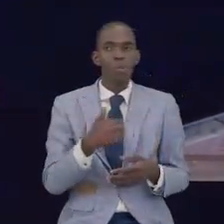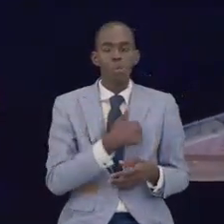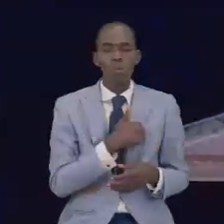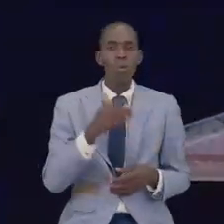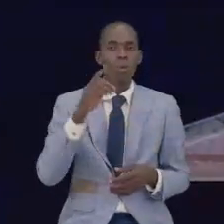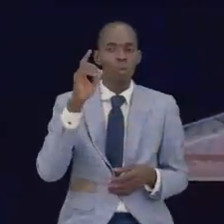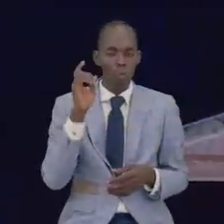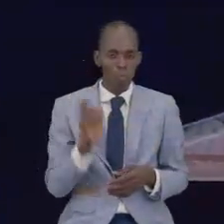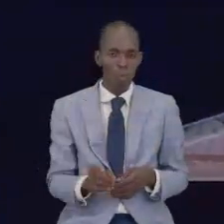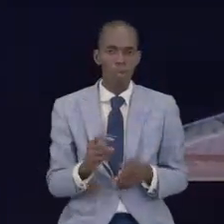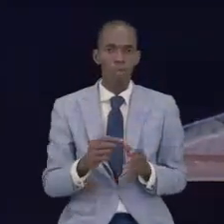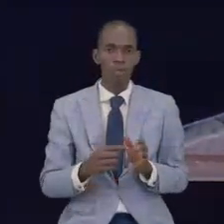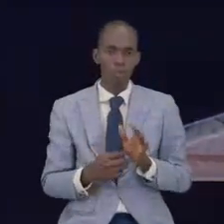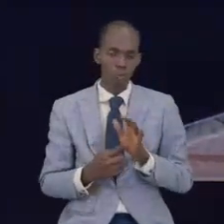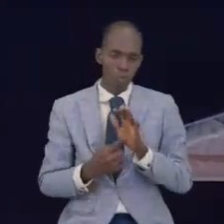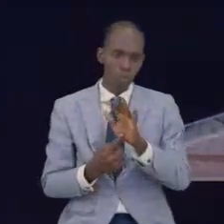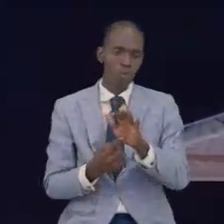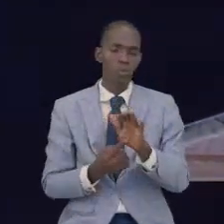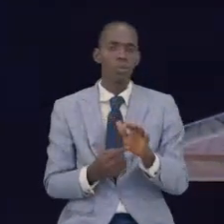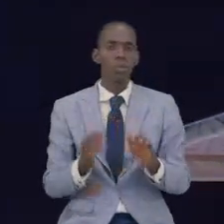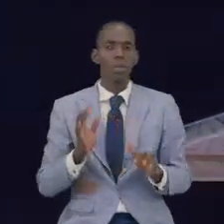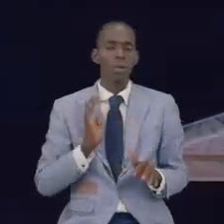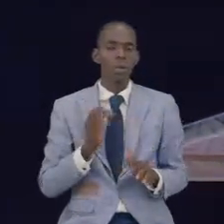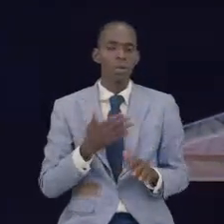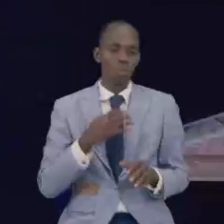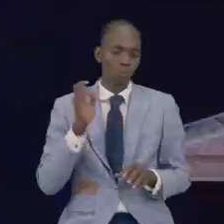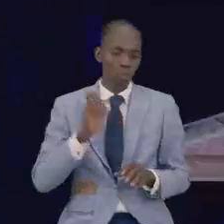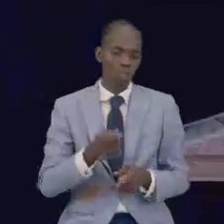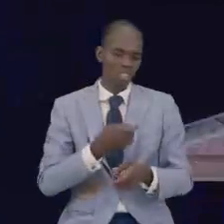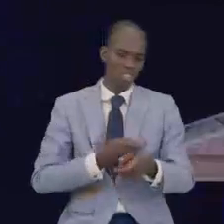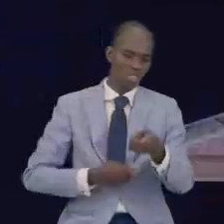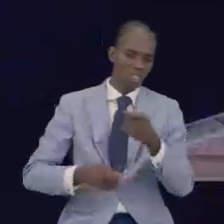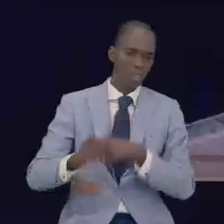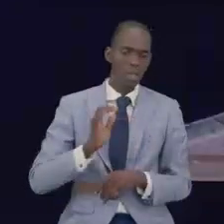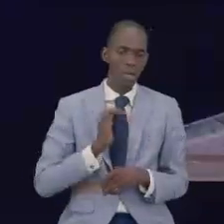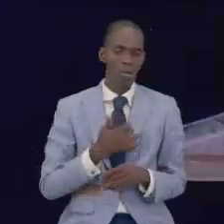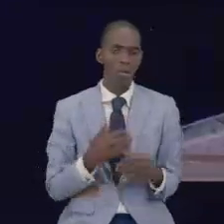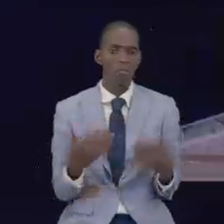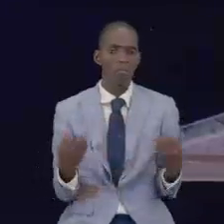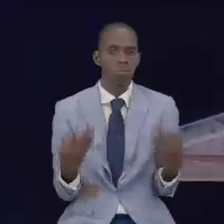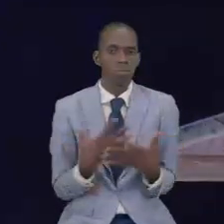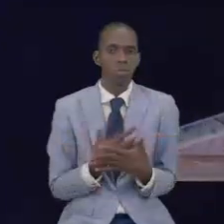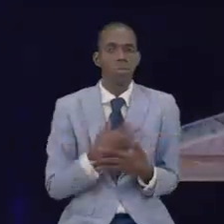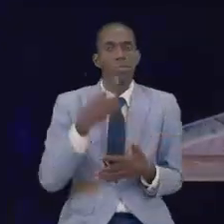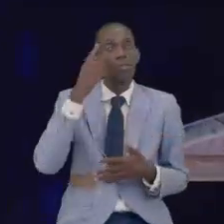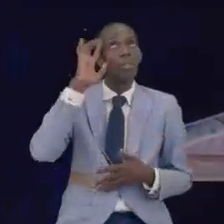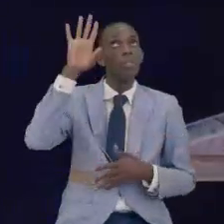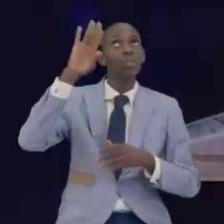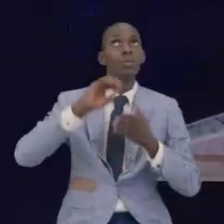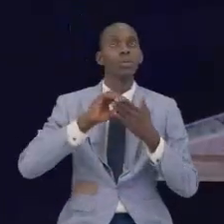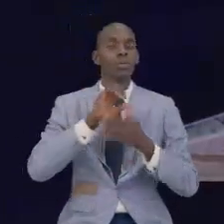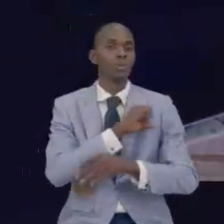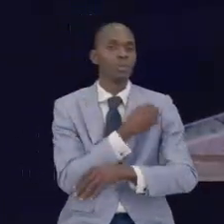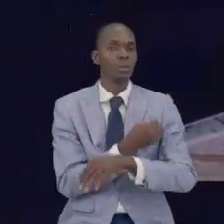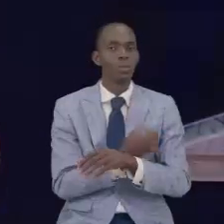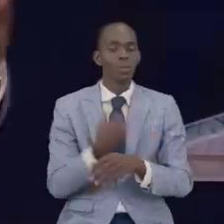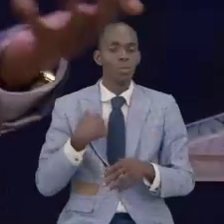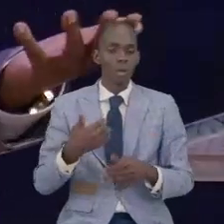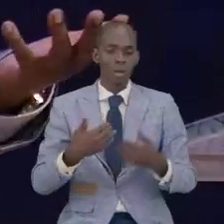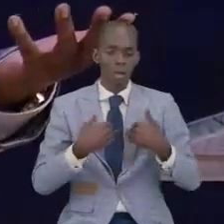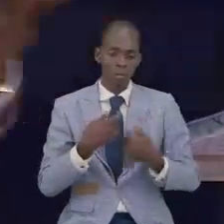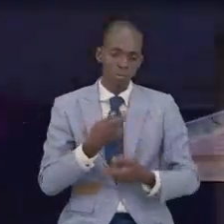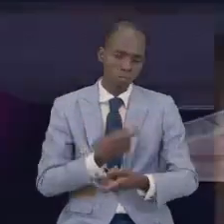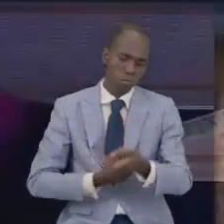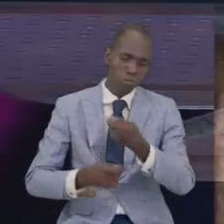our timidity for His strength. We have exchanged our ignorance for His inspiration. We